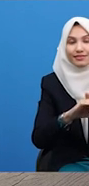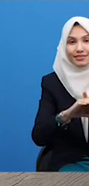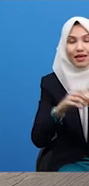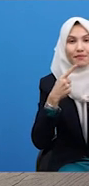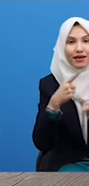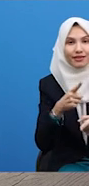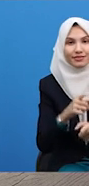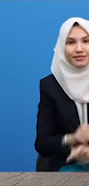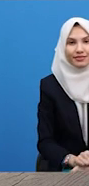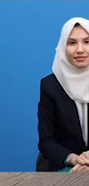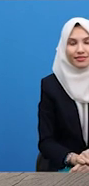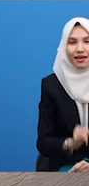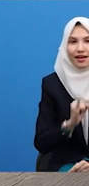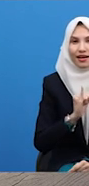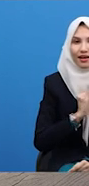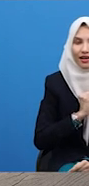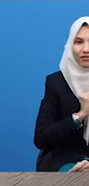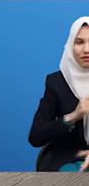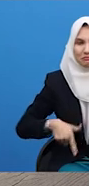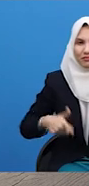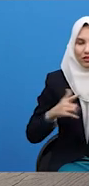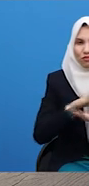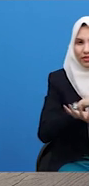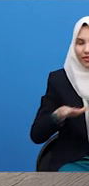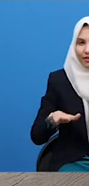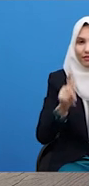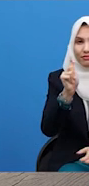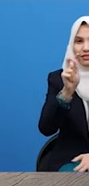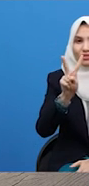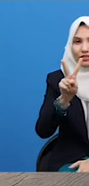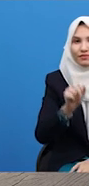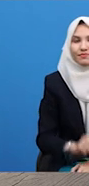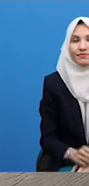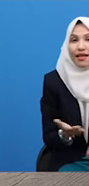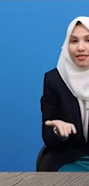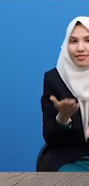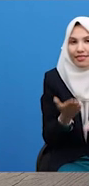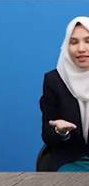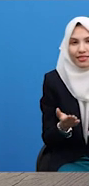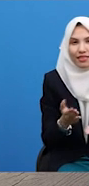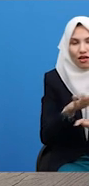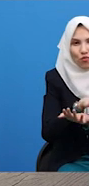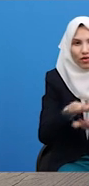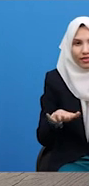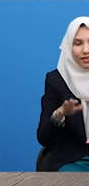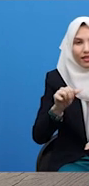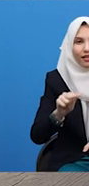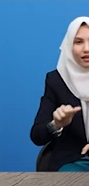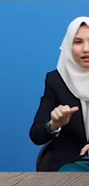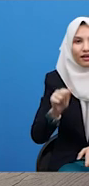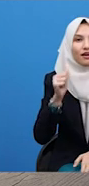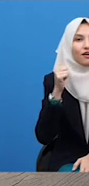answer: I would rather live without a TV than without a